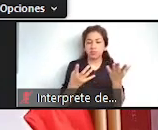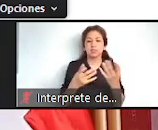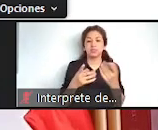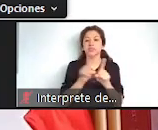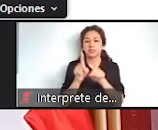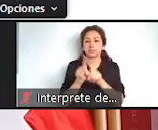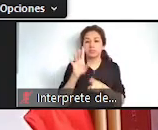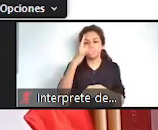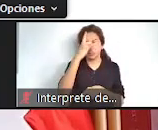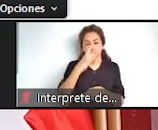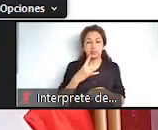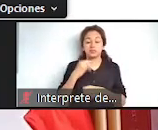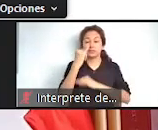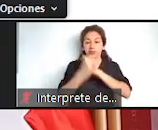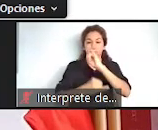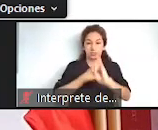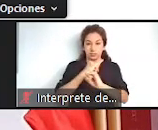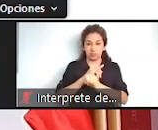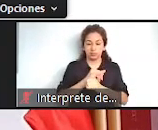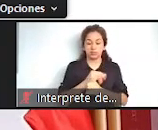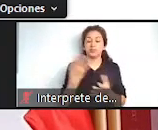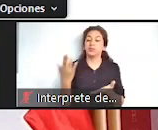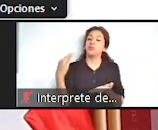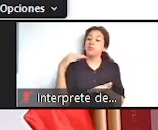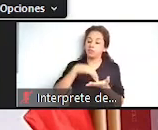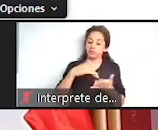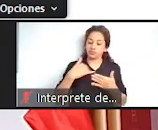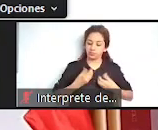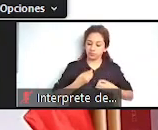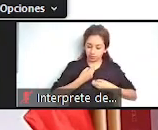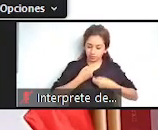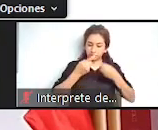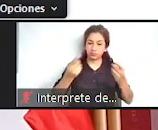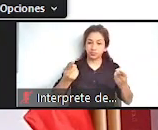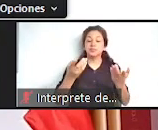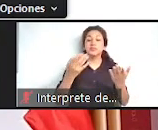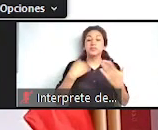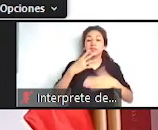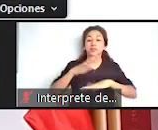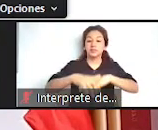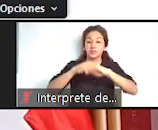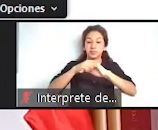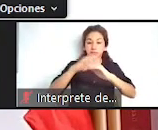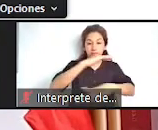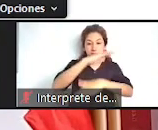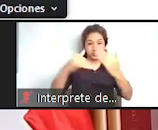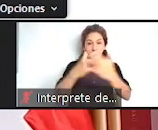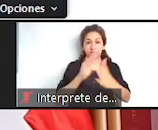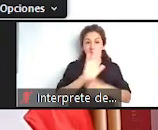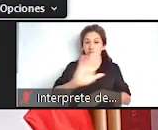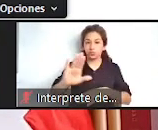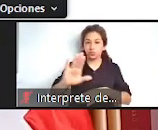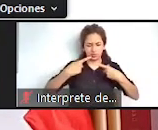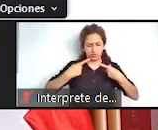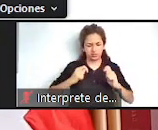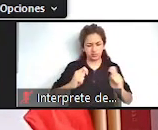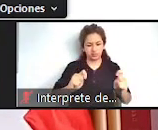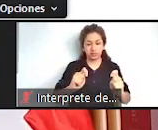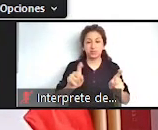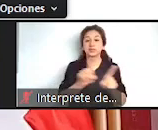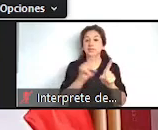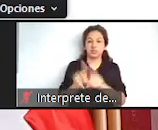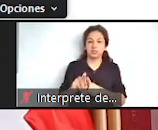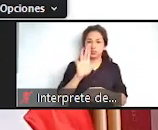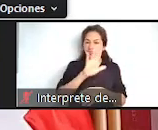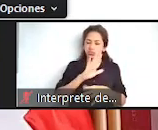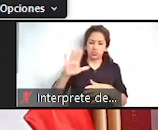expertise international expertise again i would like to congratulate everyone for this